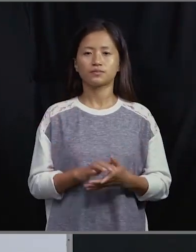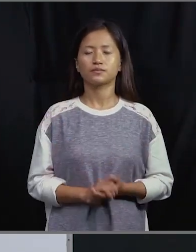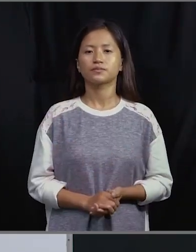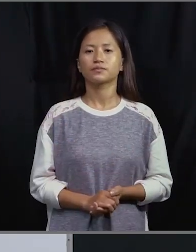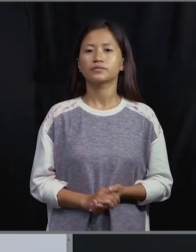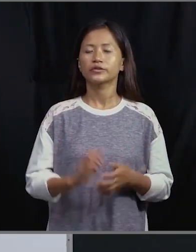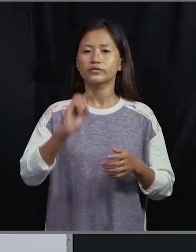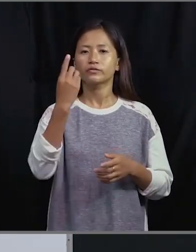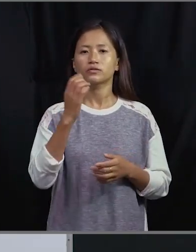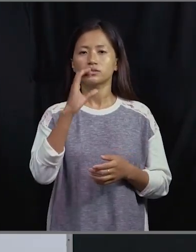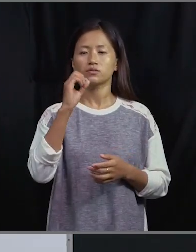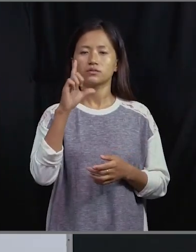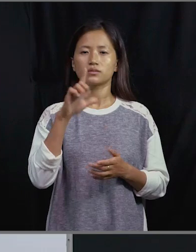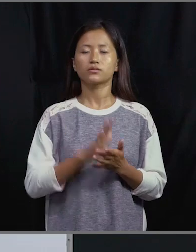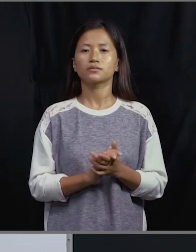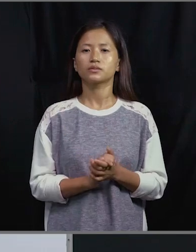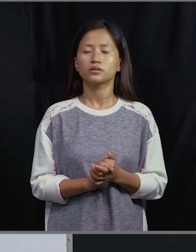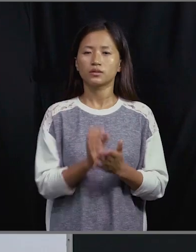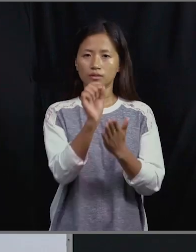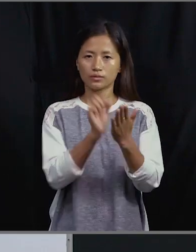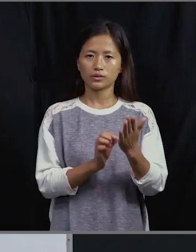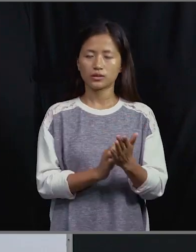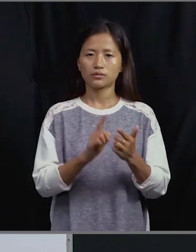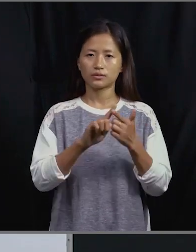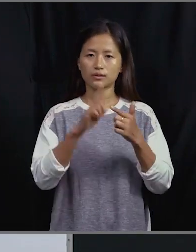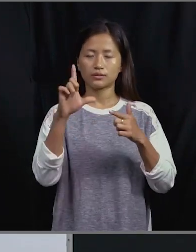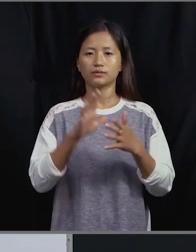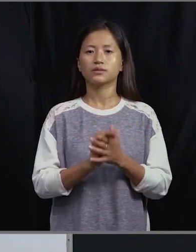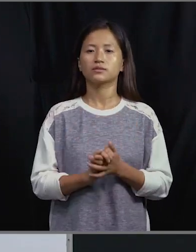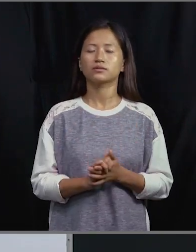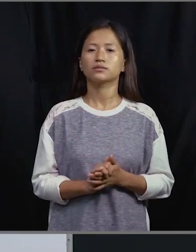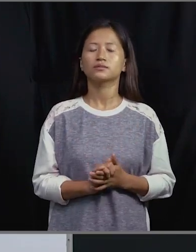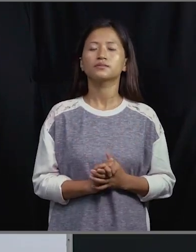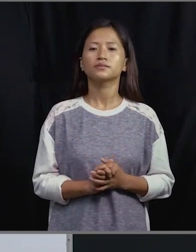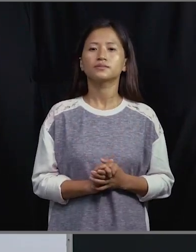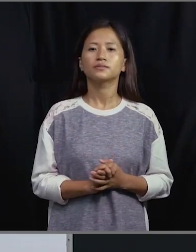In the first column, we write down the elements.